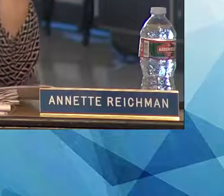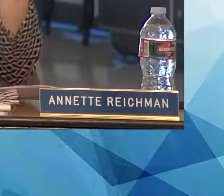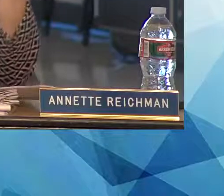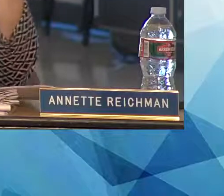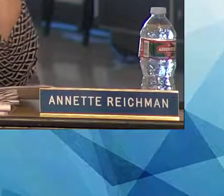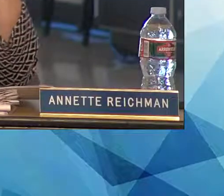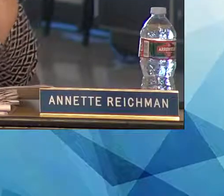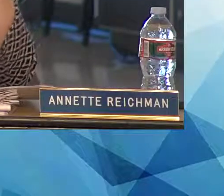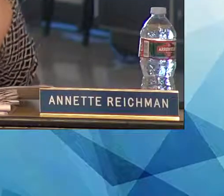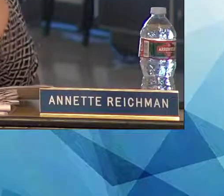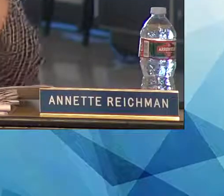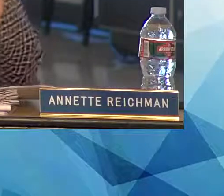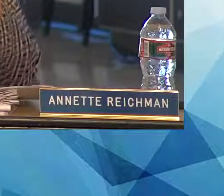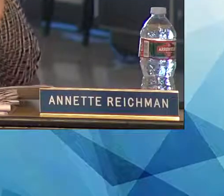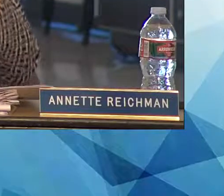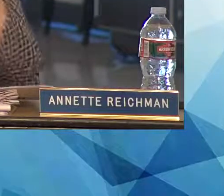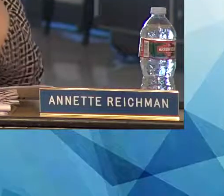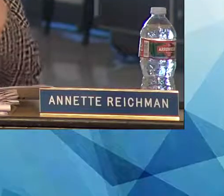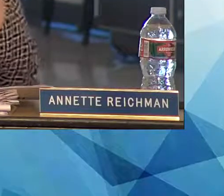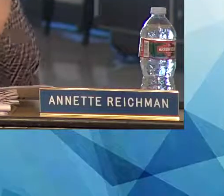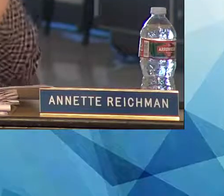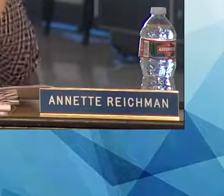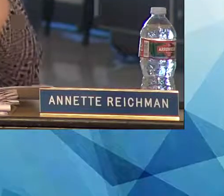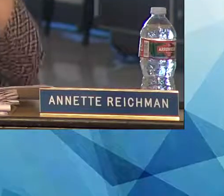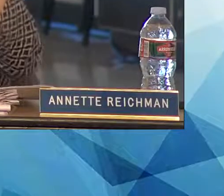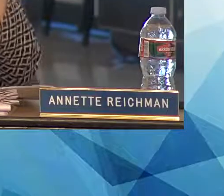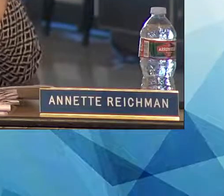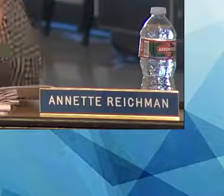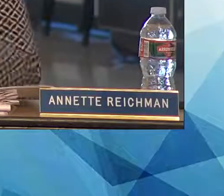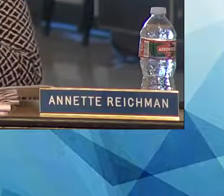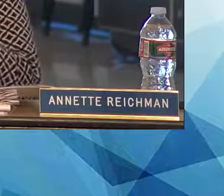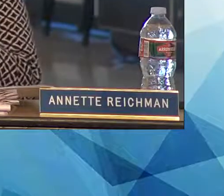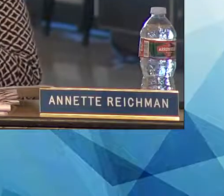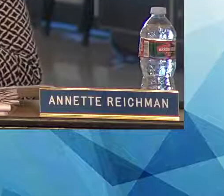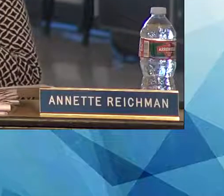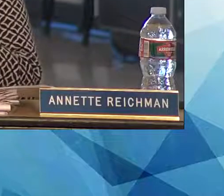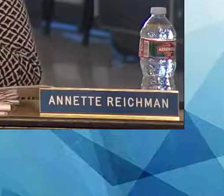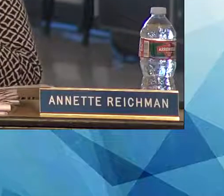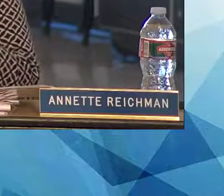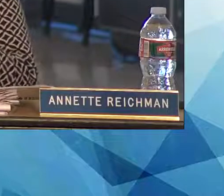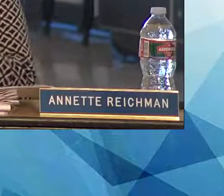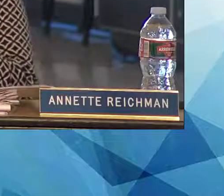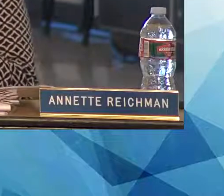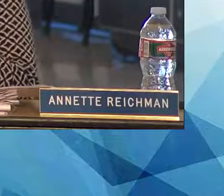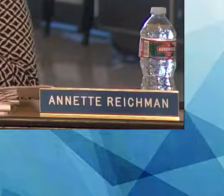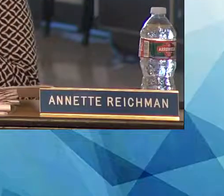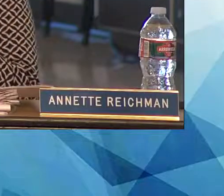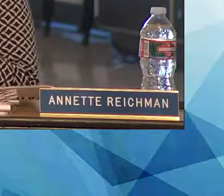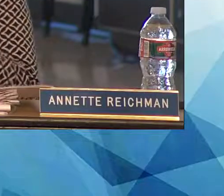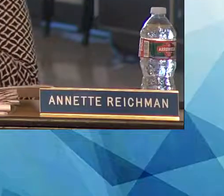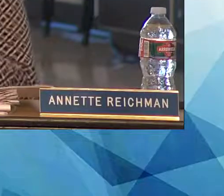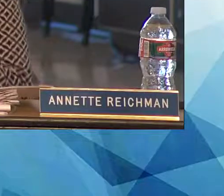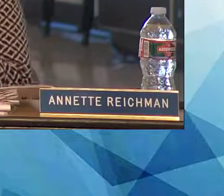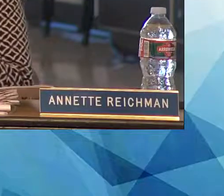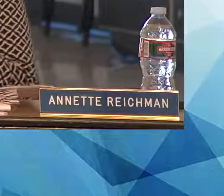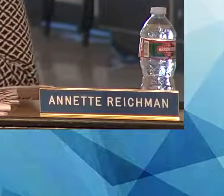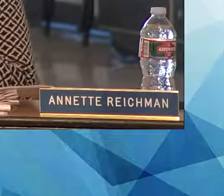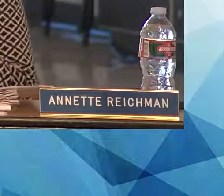leaders sign a story about the American buffalo or